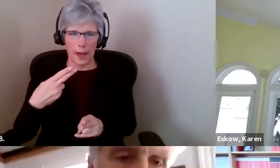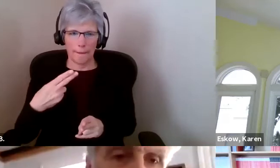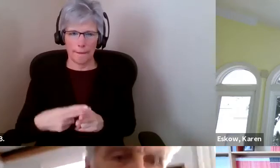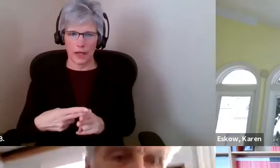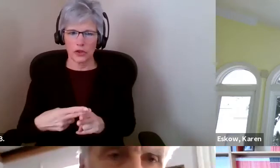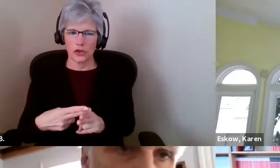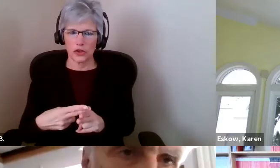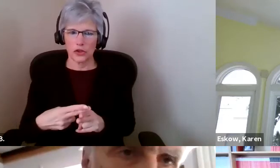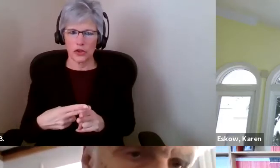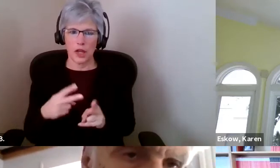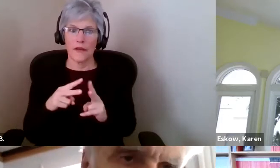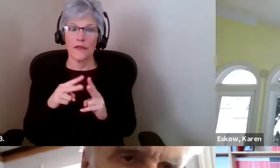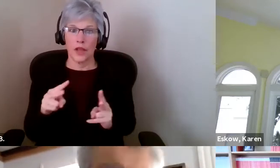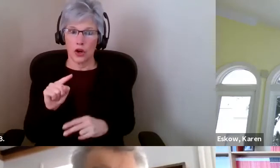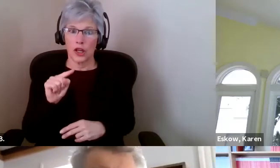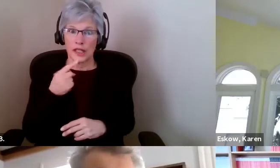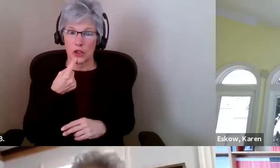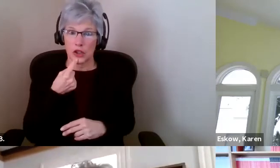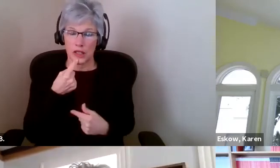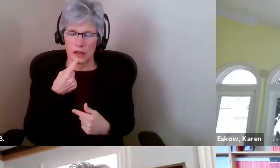very, very serious, I think,